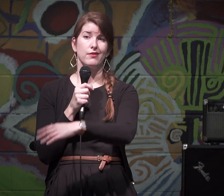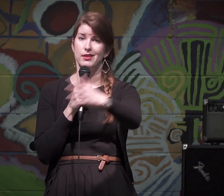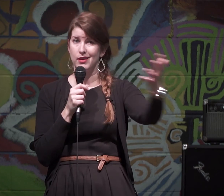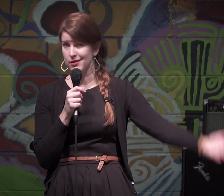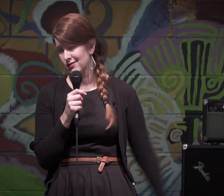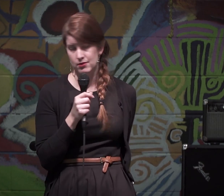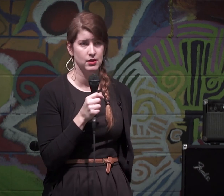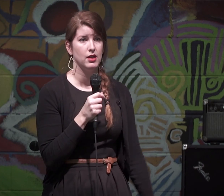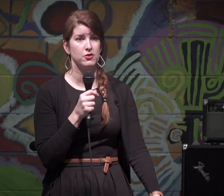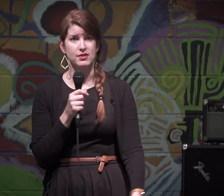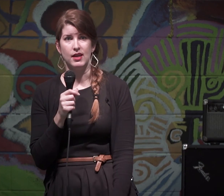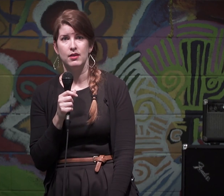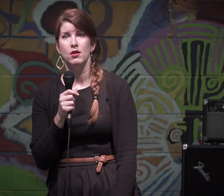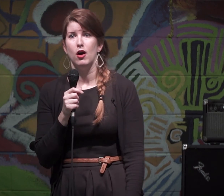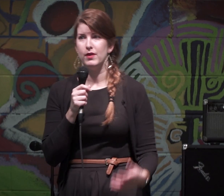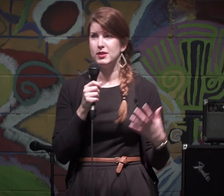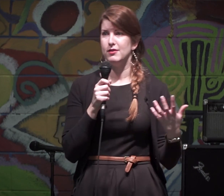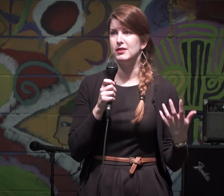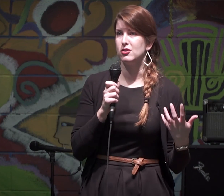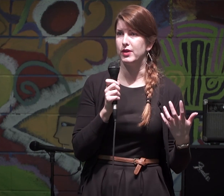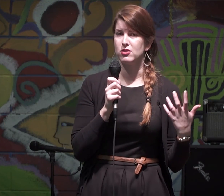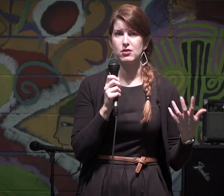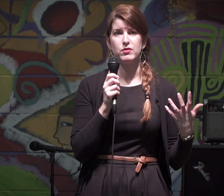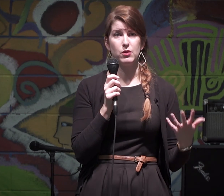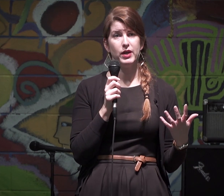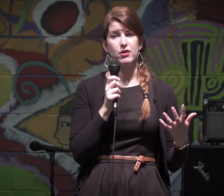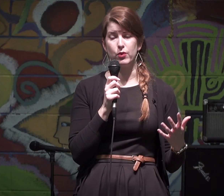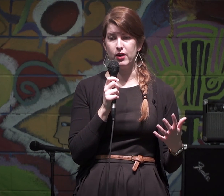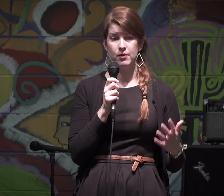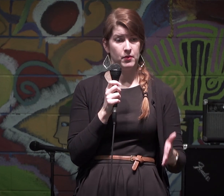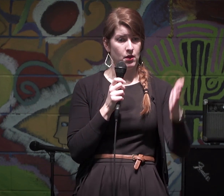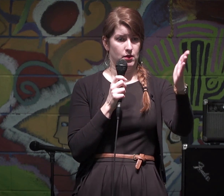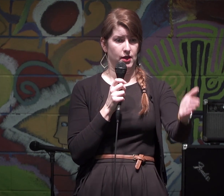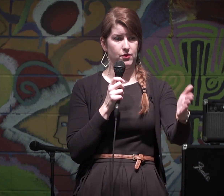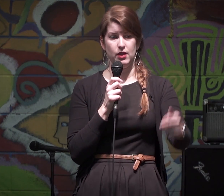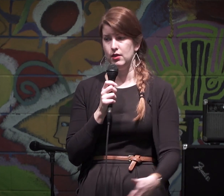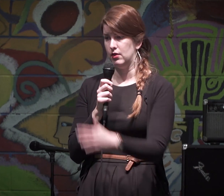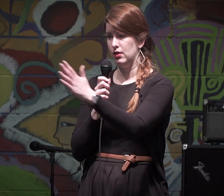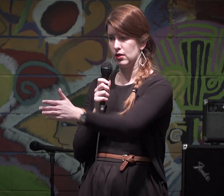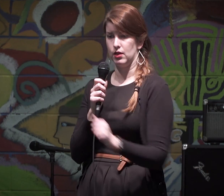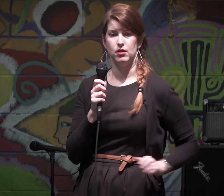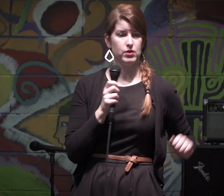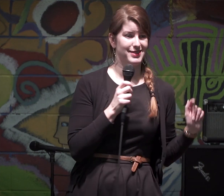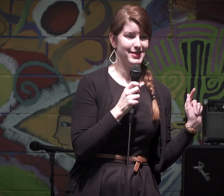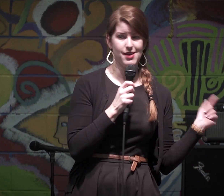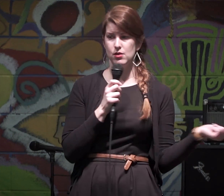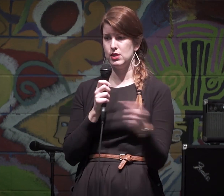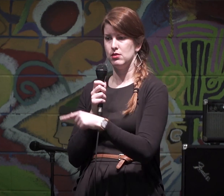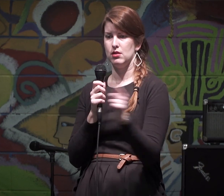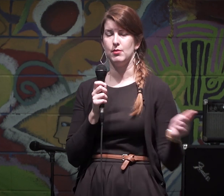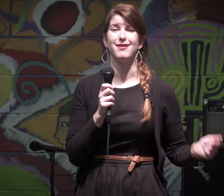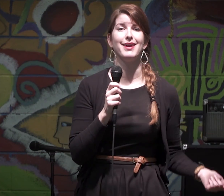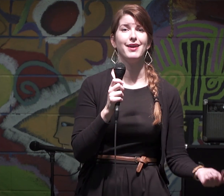I do everything under the sun. I'll find myself in situations that are really weird where the deaf client and the hearing client know exactly